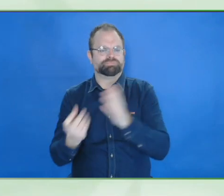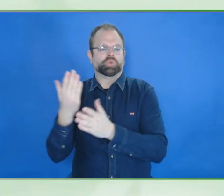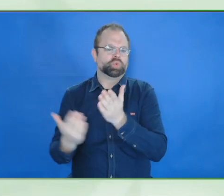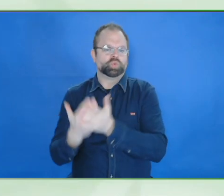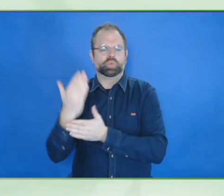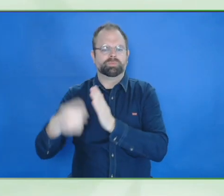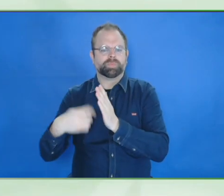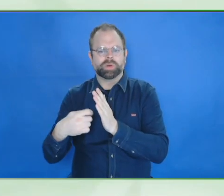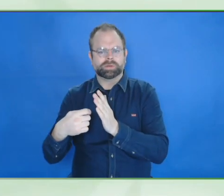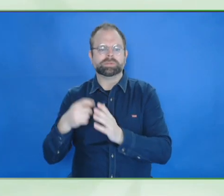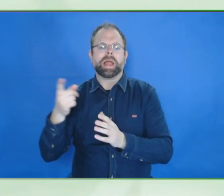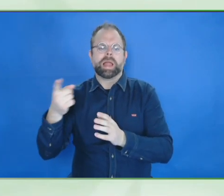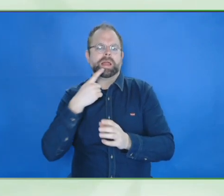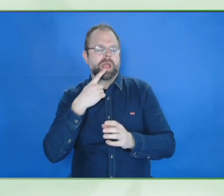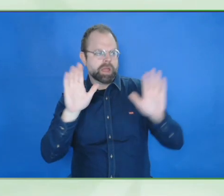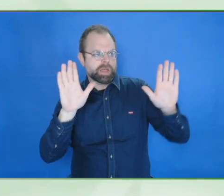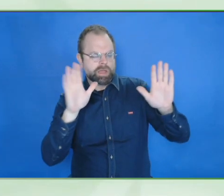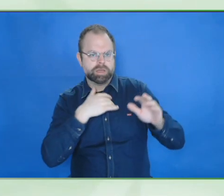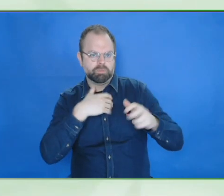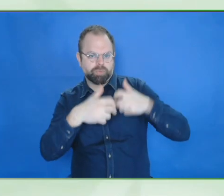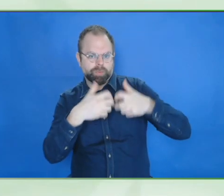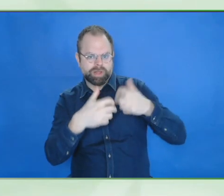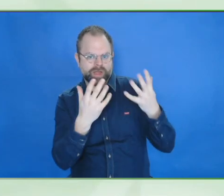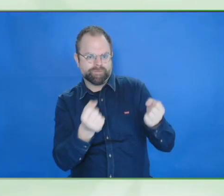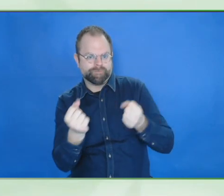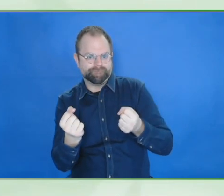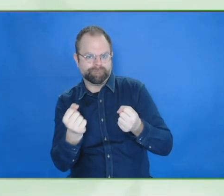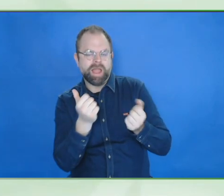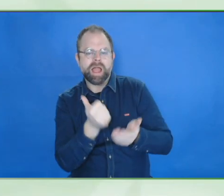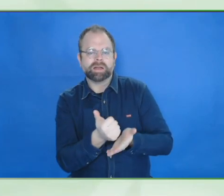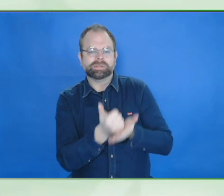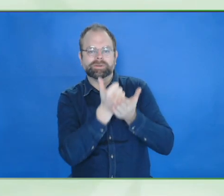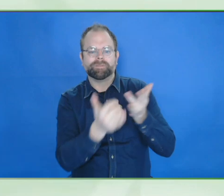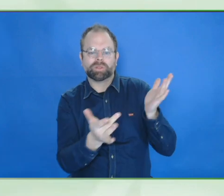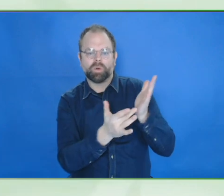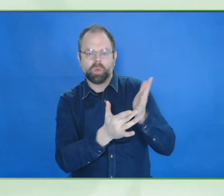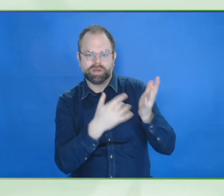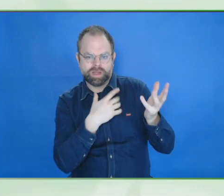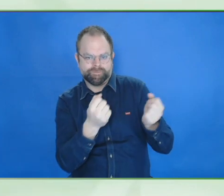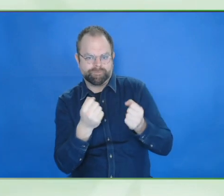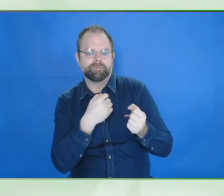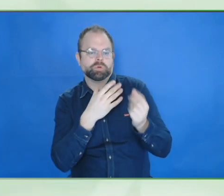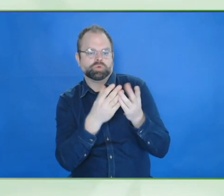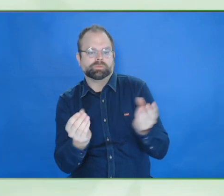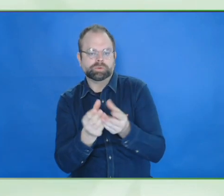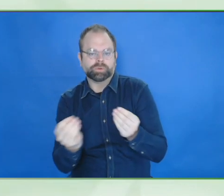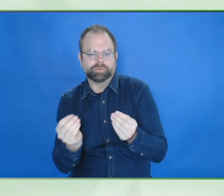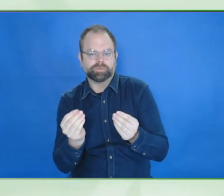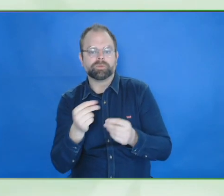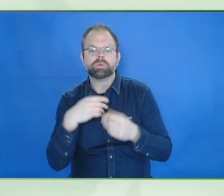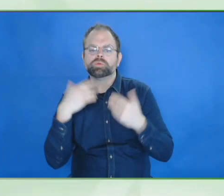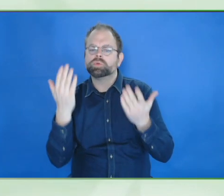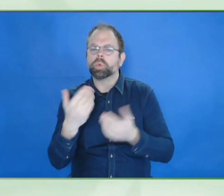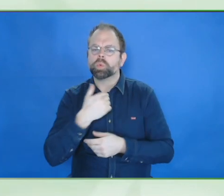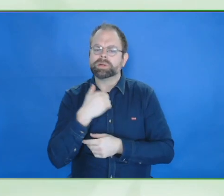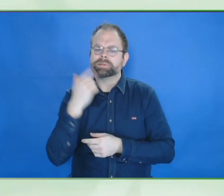the starting point for me also to go to Zero Project, because I'm here also as an ambassador of Zero Project,